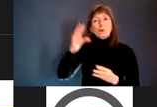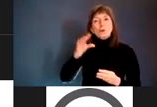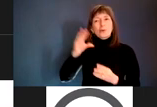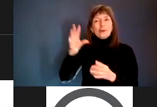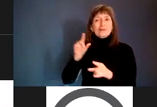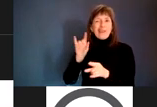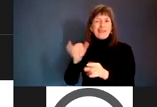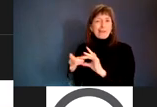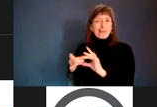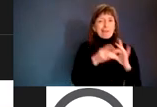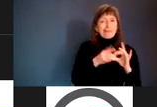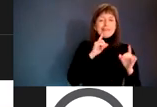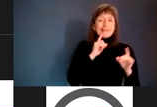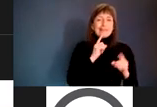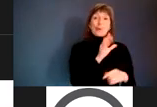fluid. It can change.